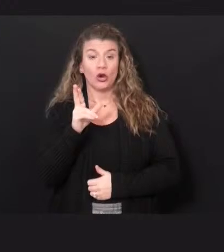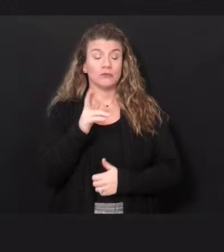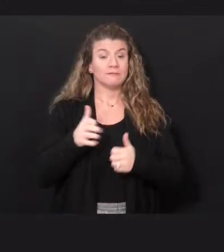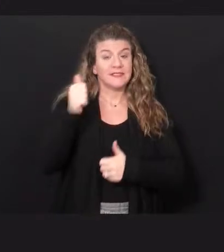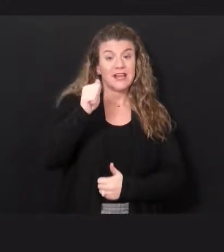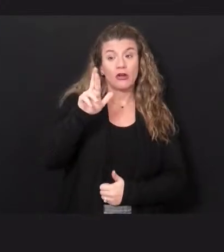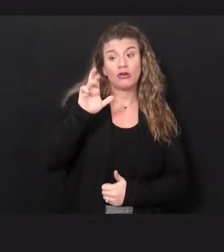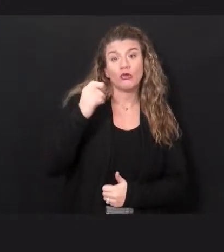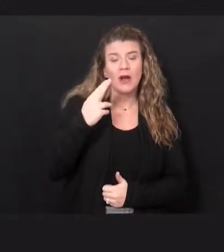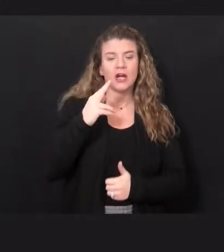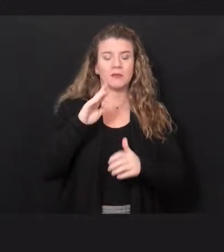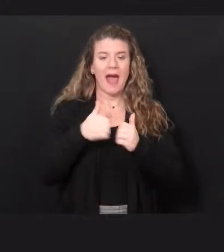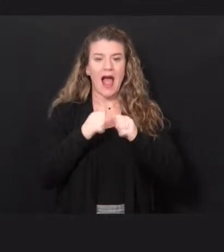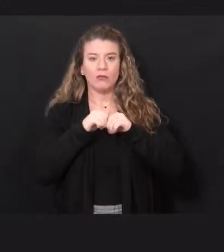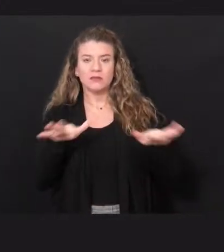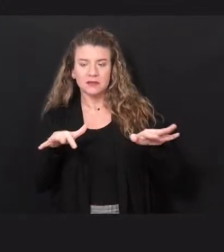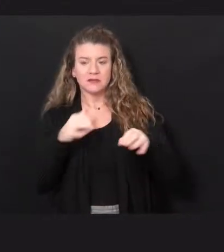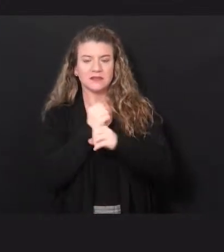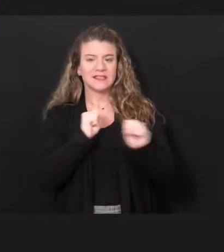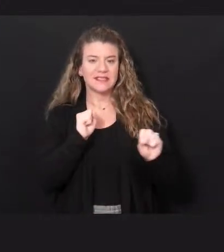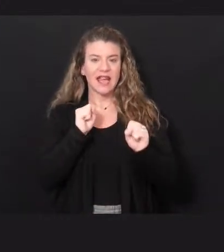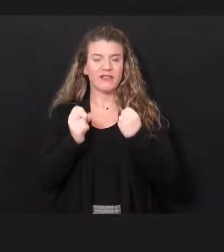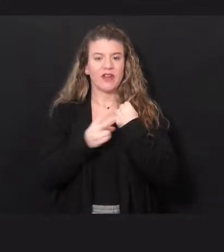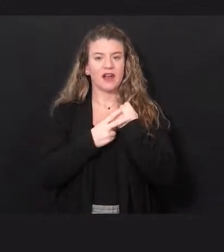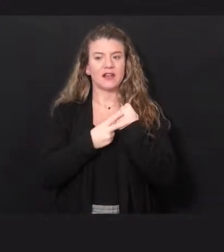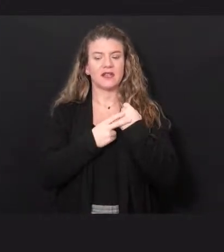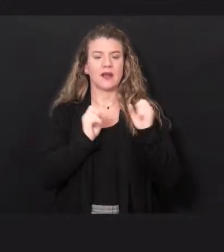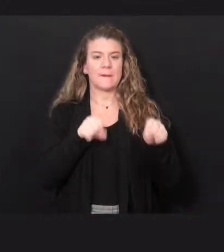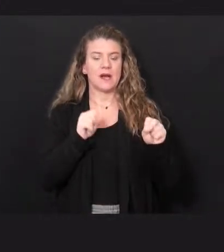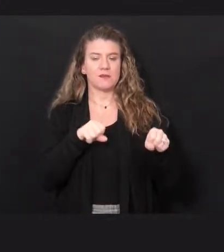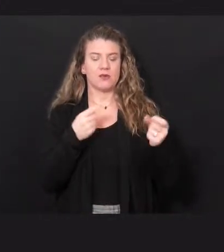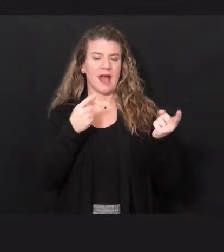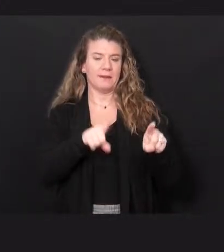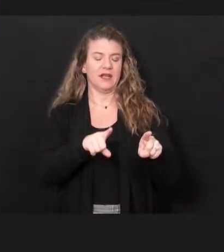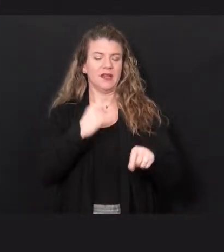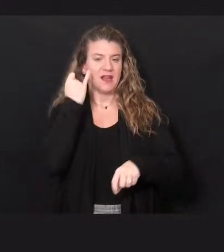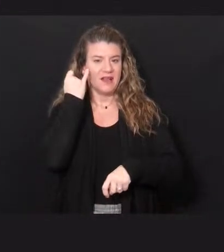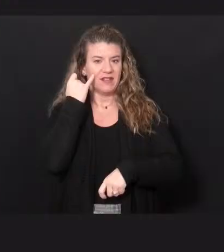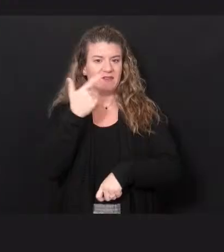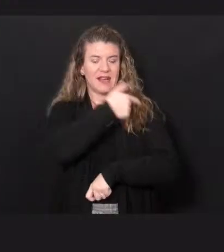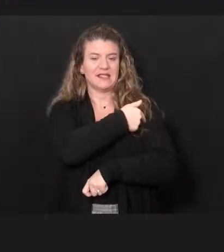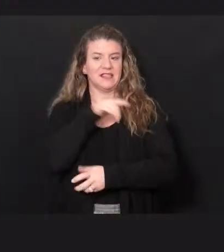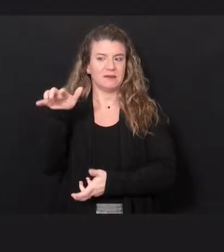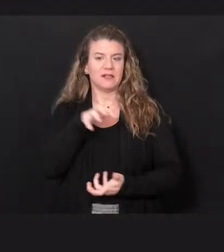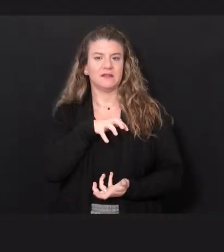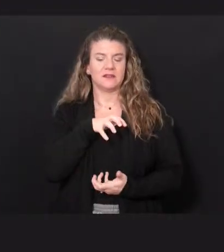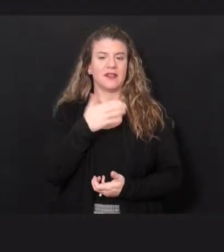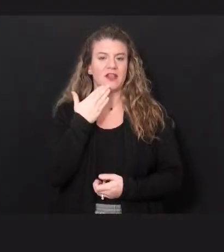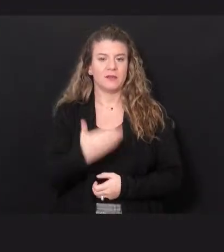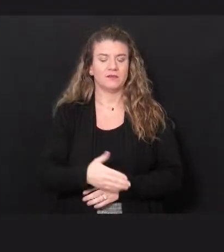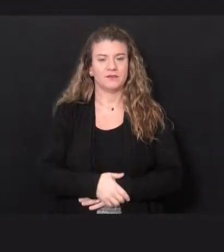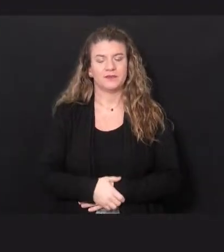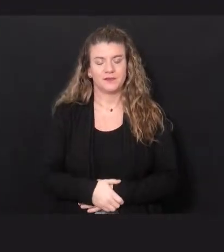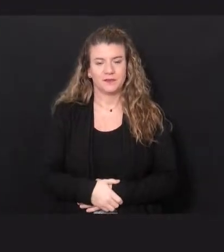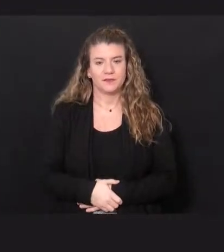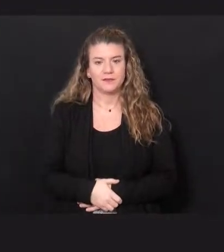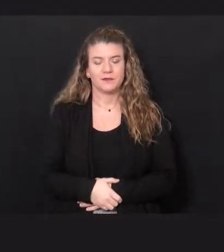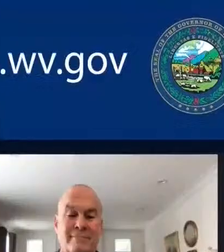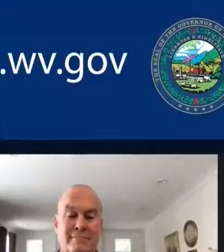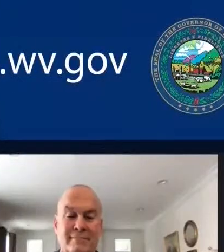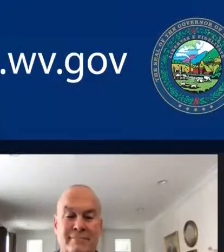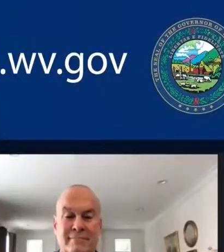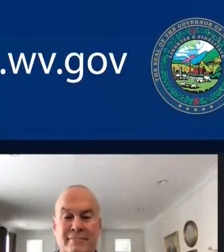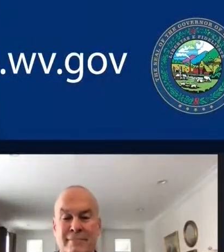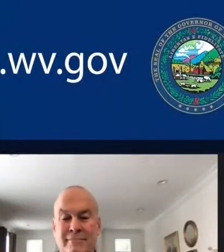about distribution, about safeguarding, and about any possible wrongdoing with some of the vaccine supply? Thank you very much. Thank you, Kenny.